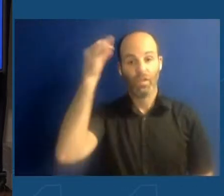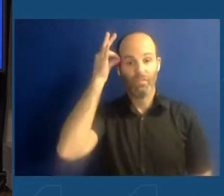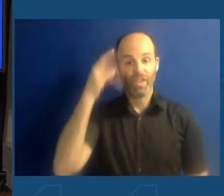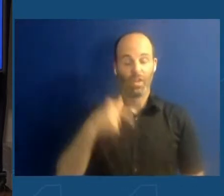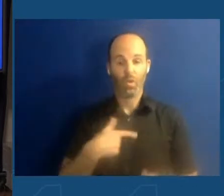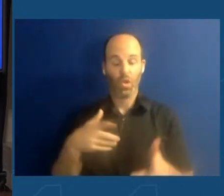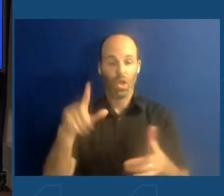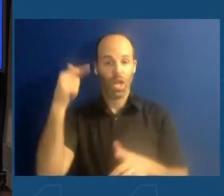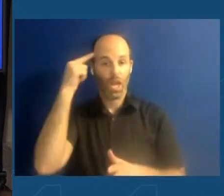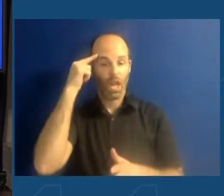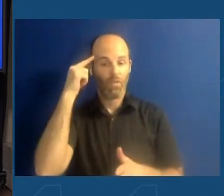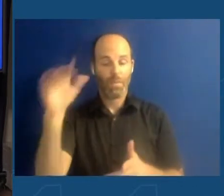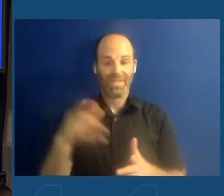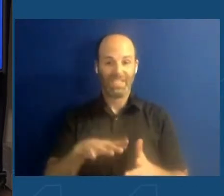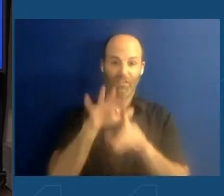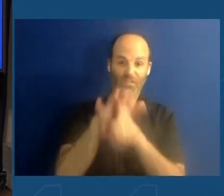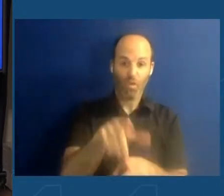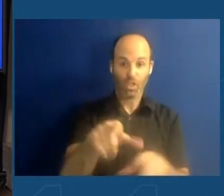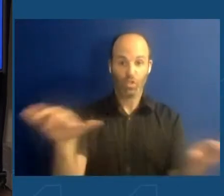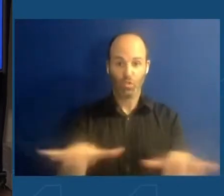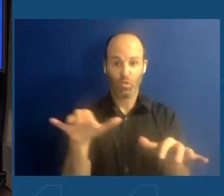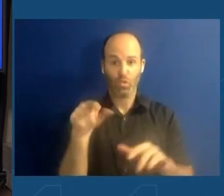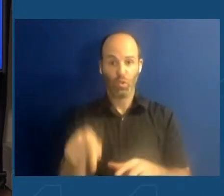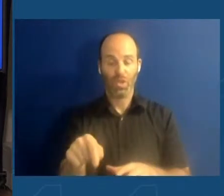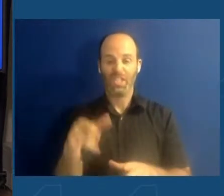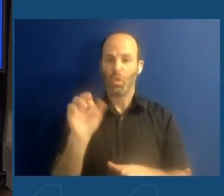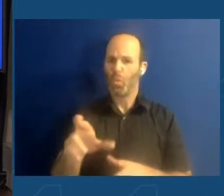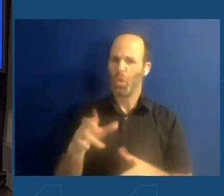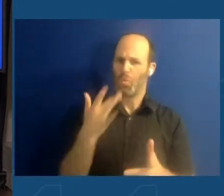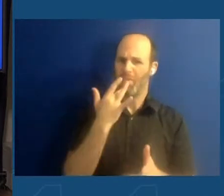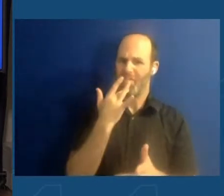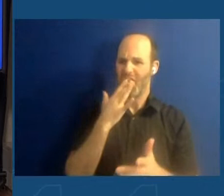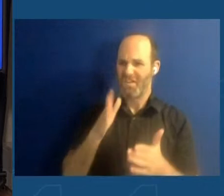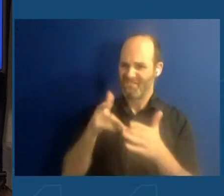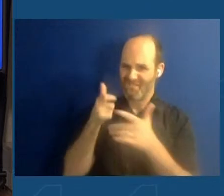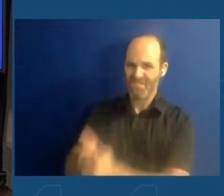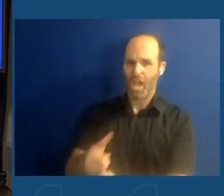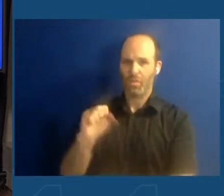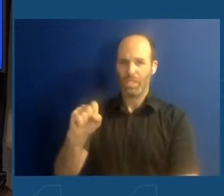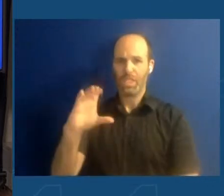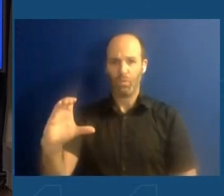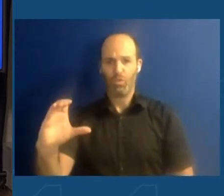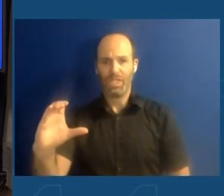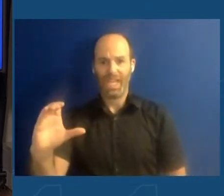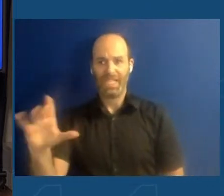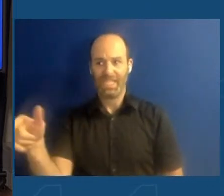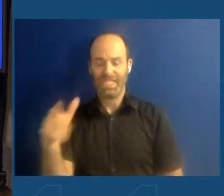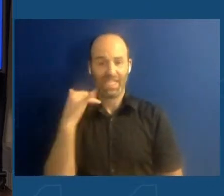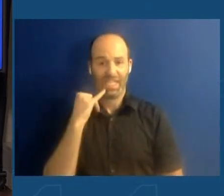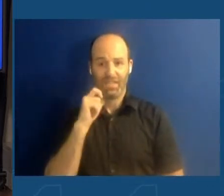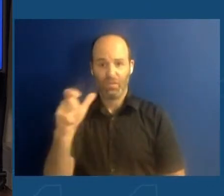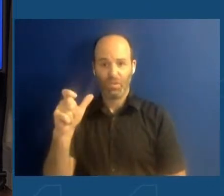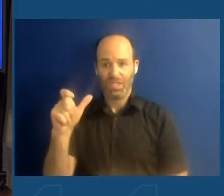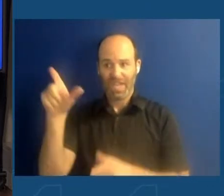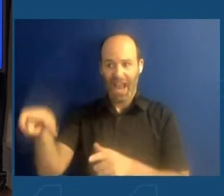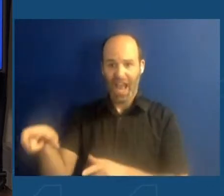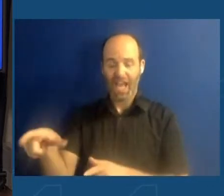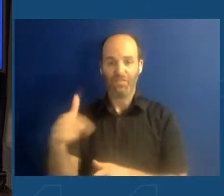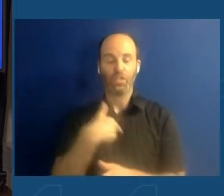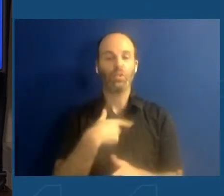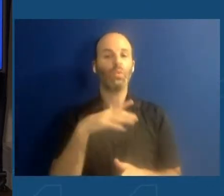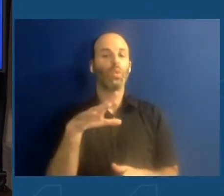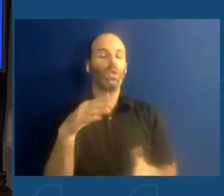would you prefer to stay with the original route if the federal government hadn't said you need to do this to get it? If we had unlimited supply